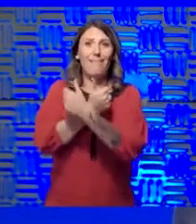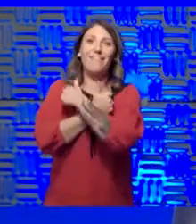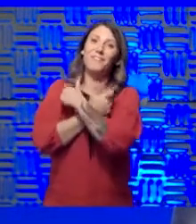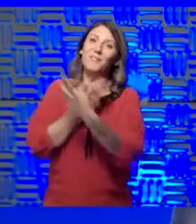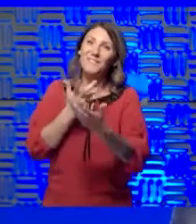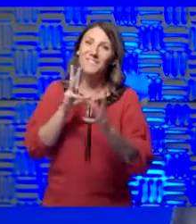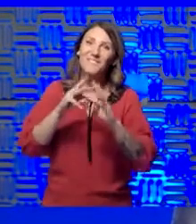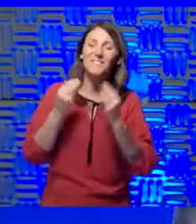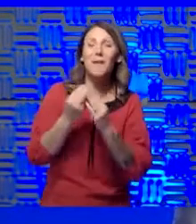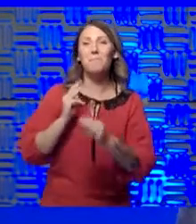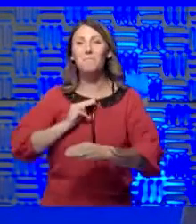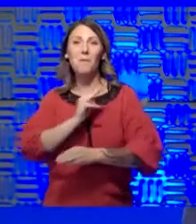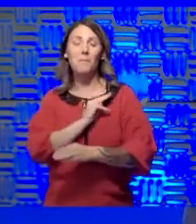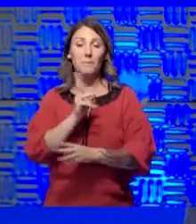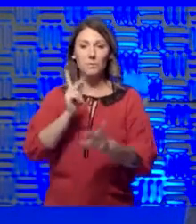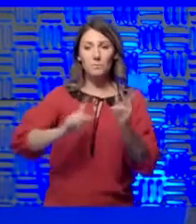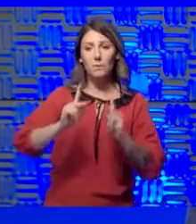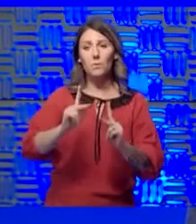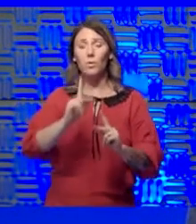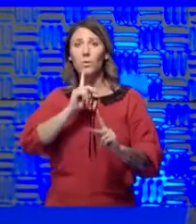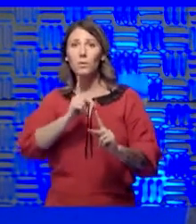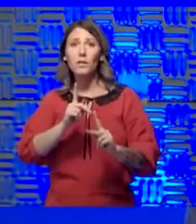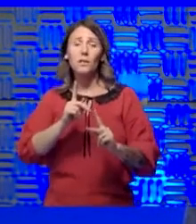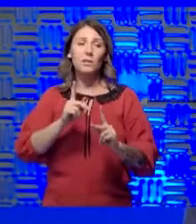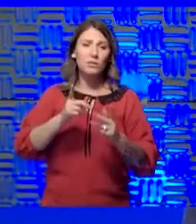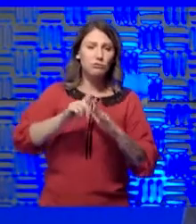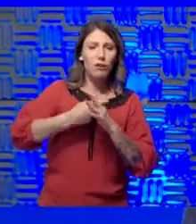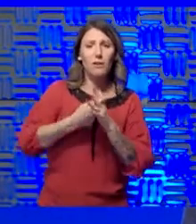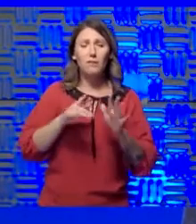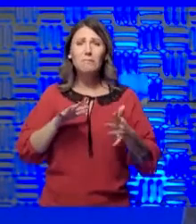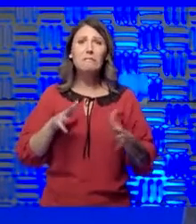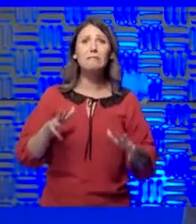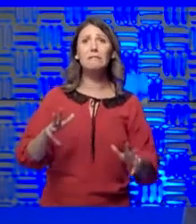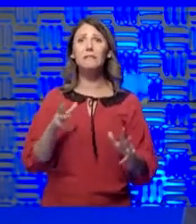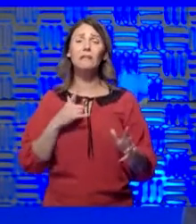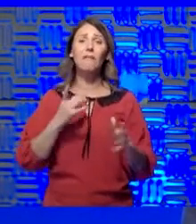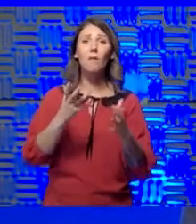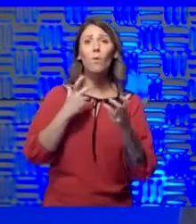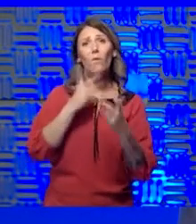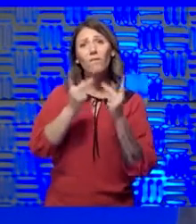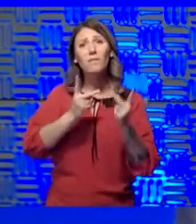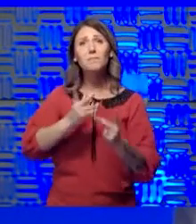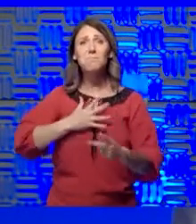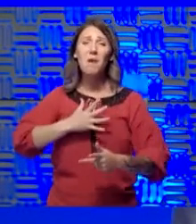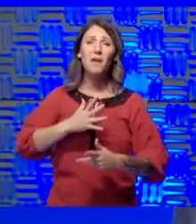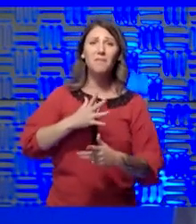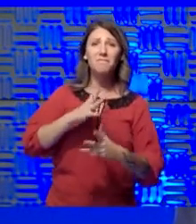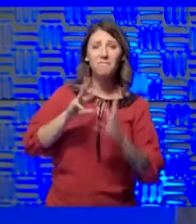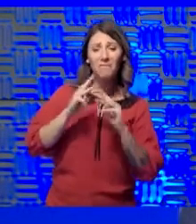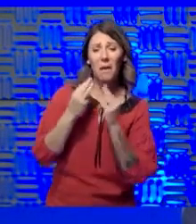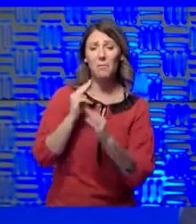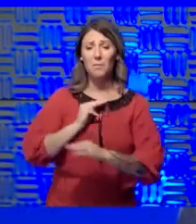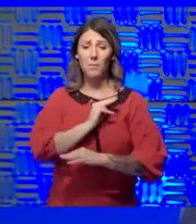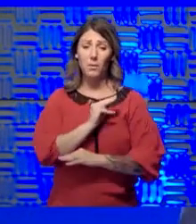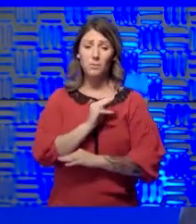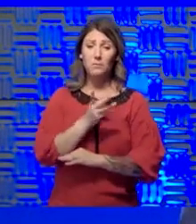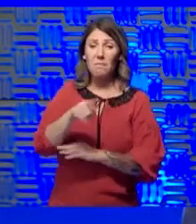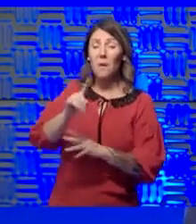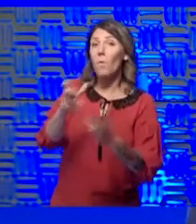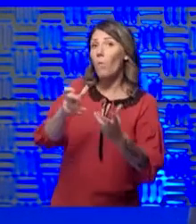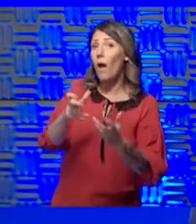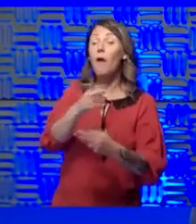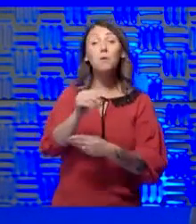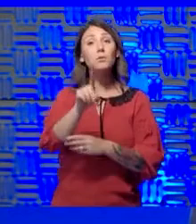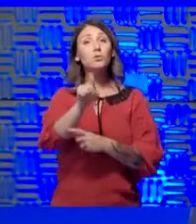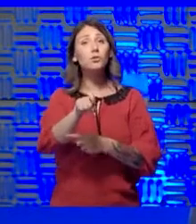I think people are really starting to get antsy about that and really want to be able to do that, and they should be able to do that. But continue to do